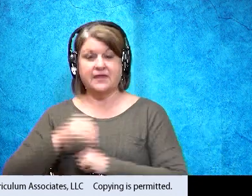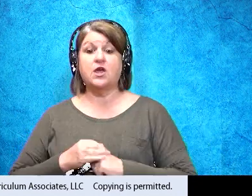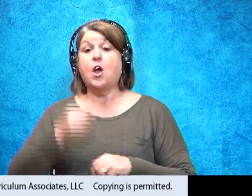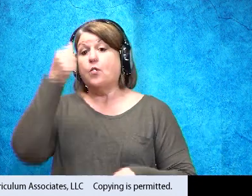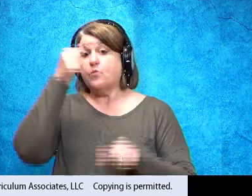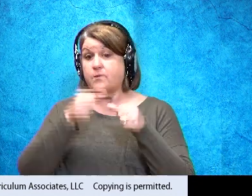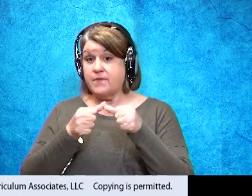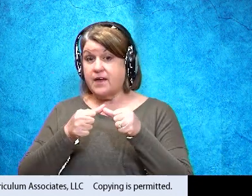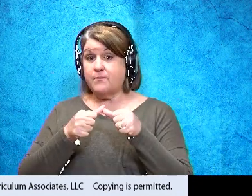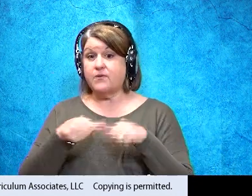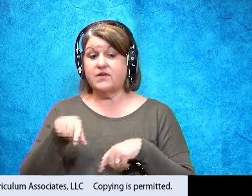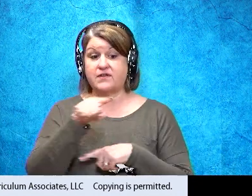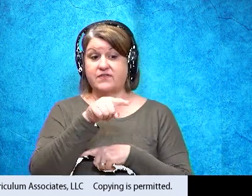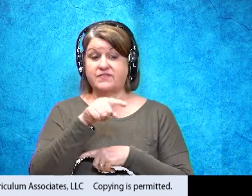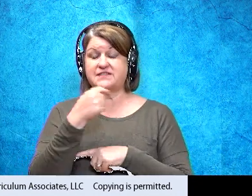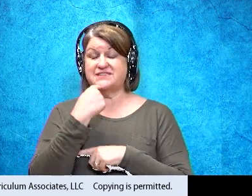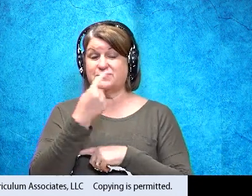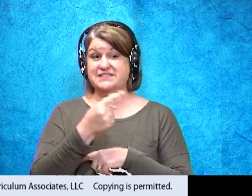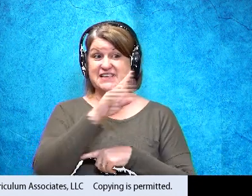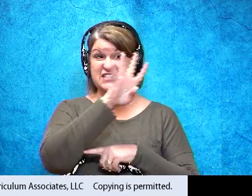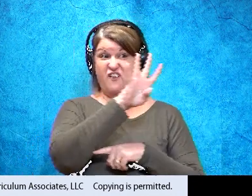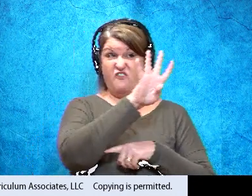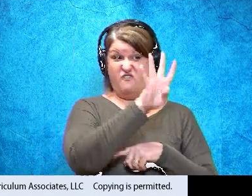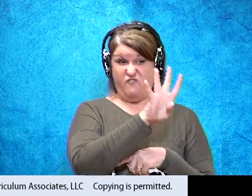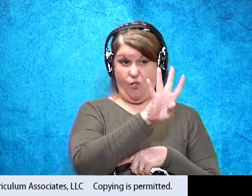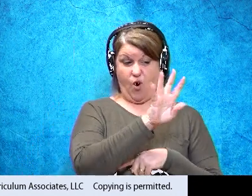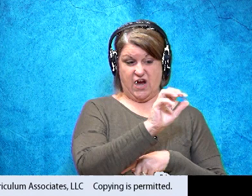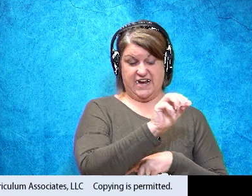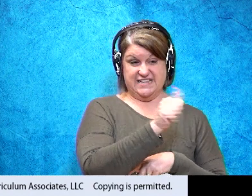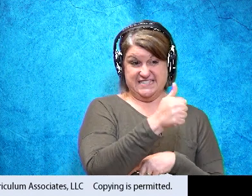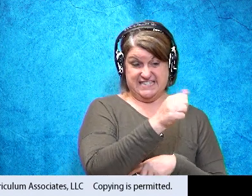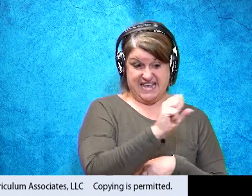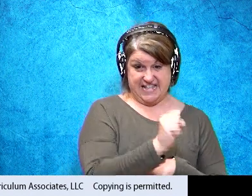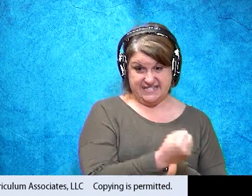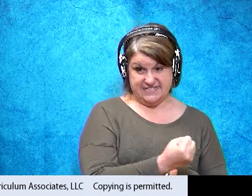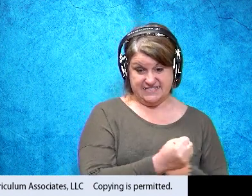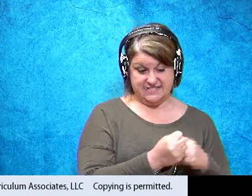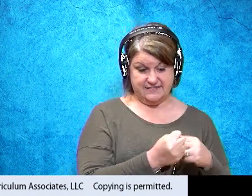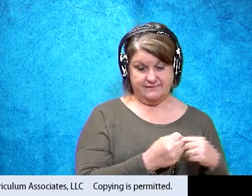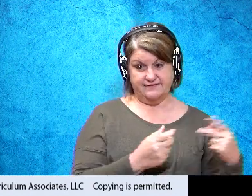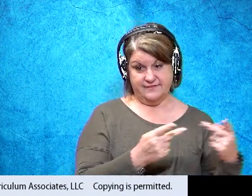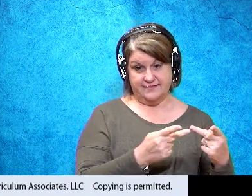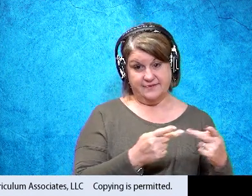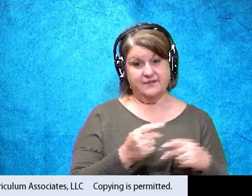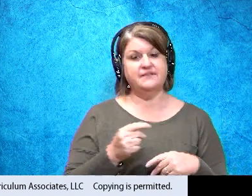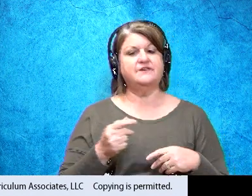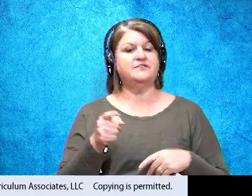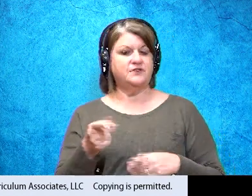Remember, this one says 4 tens, so you probably already know what to put in the blank.